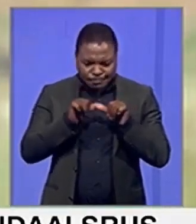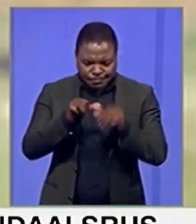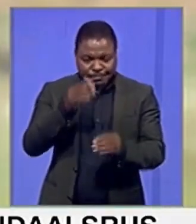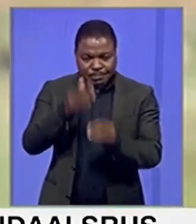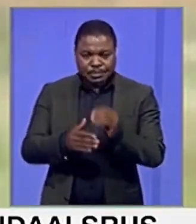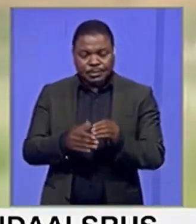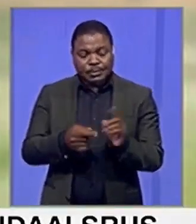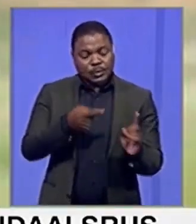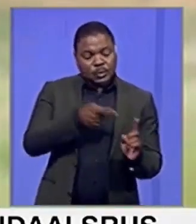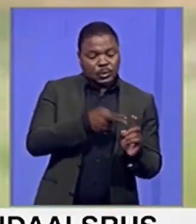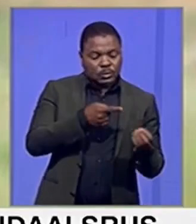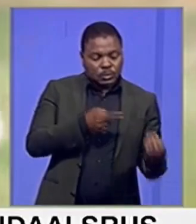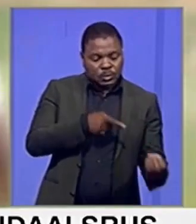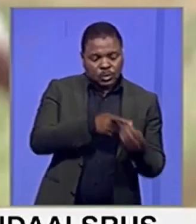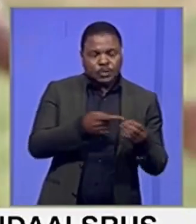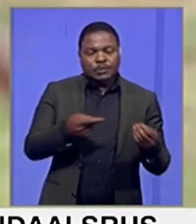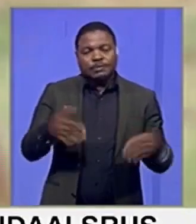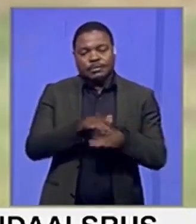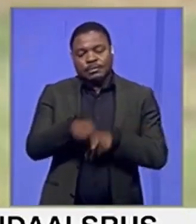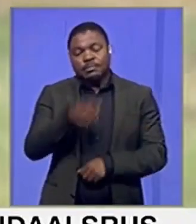Lesia le tla bolokwa ka mokibelo.